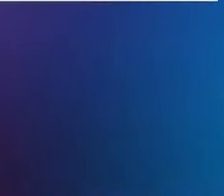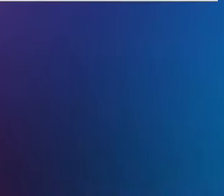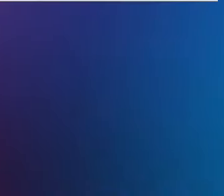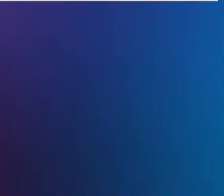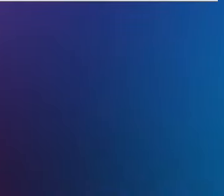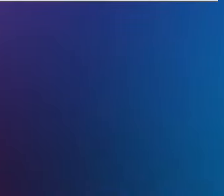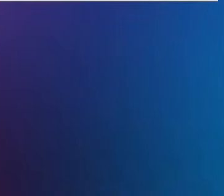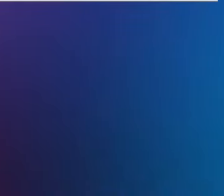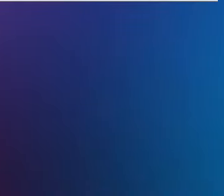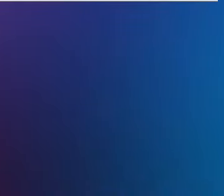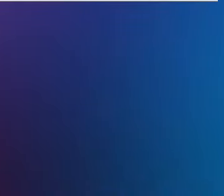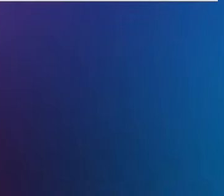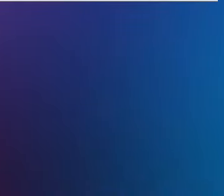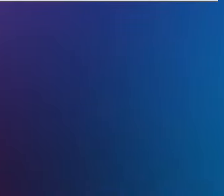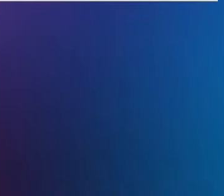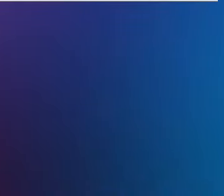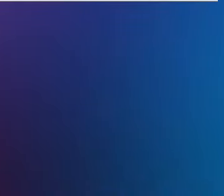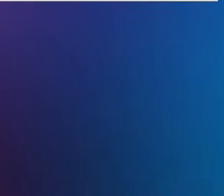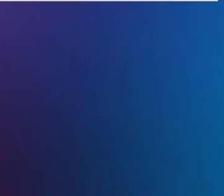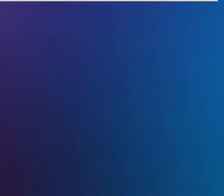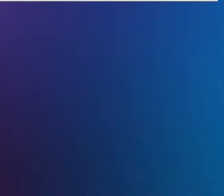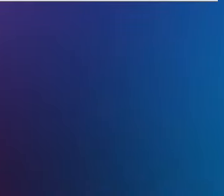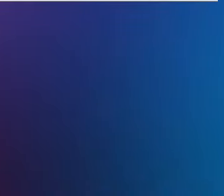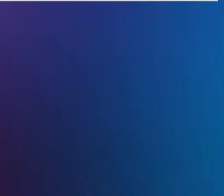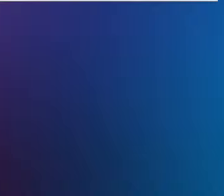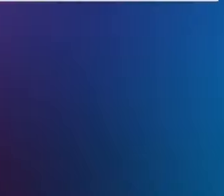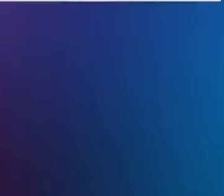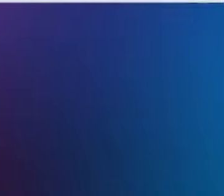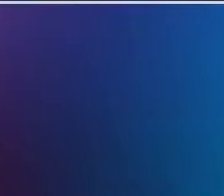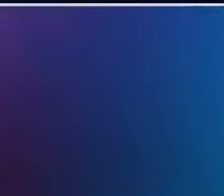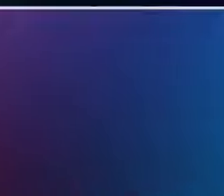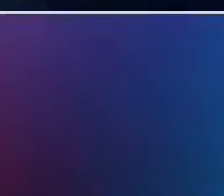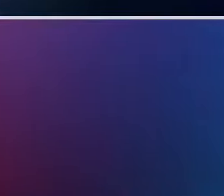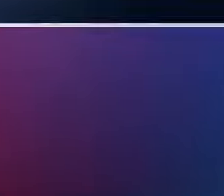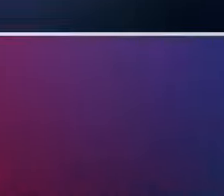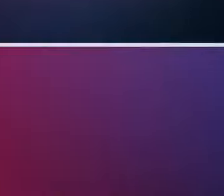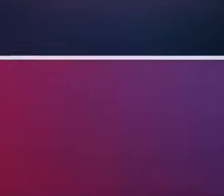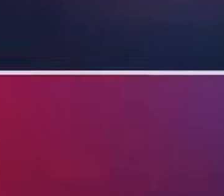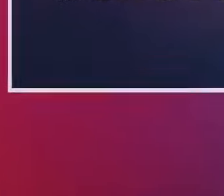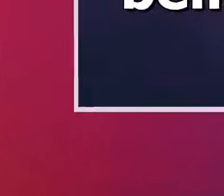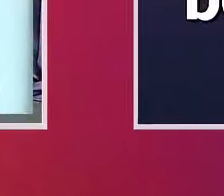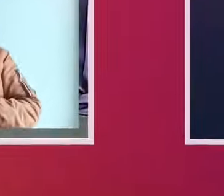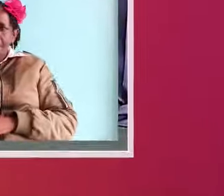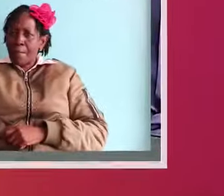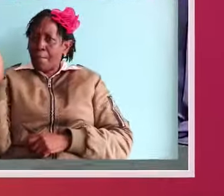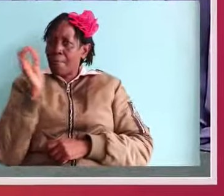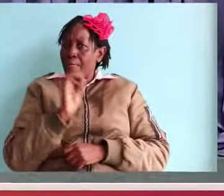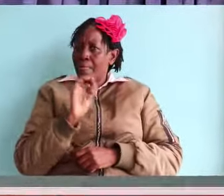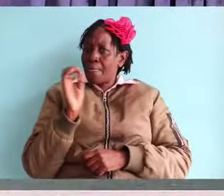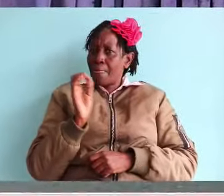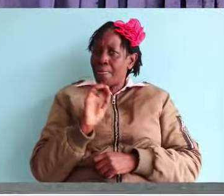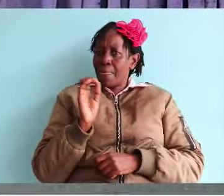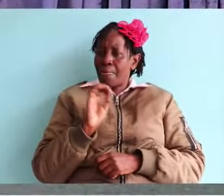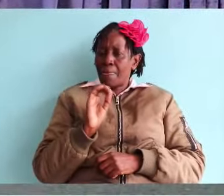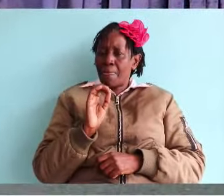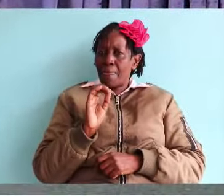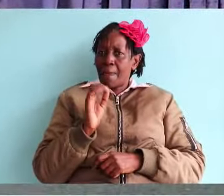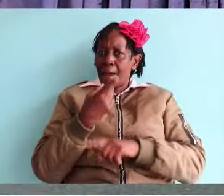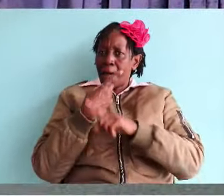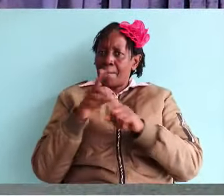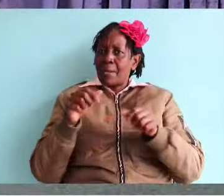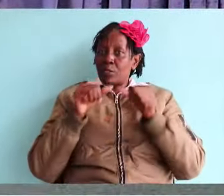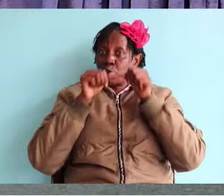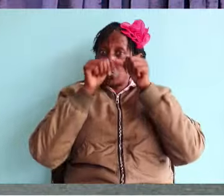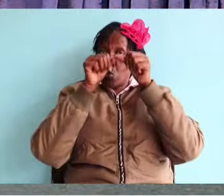be compromised and shrink back. But let us learn from this story of Gideon and the account of Gideon,